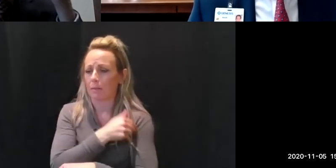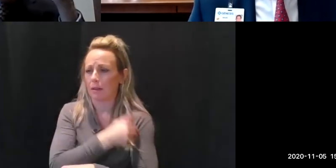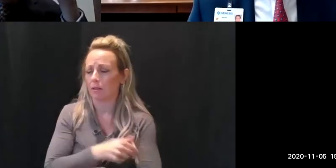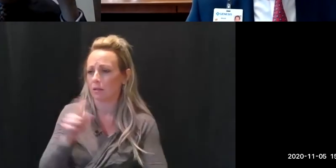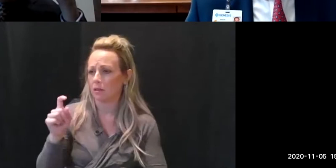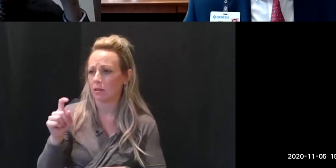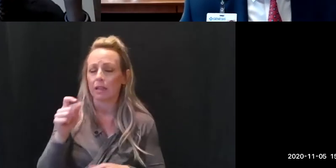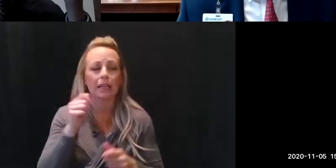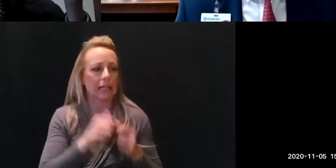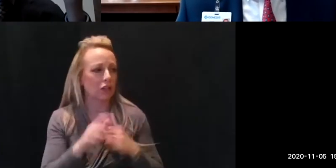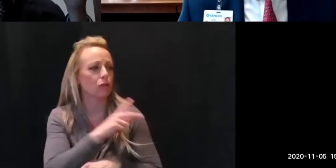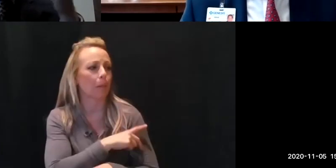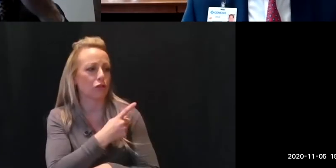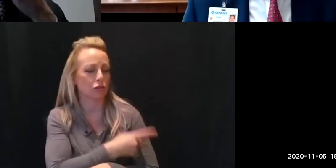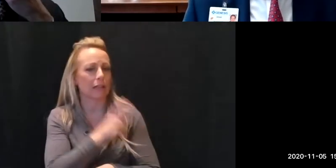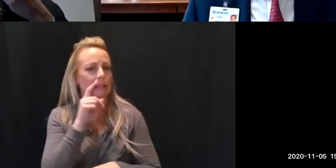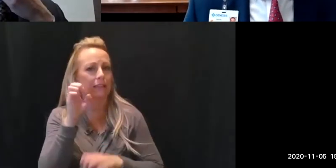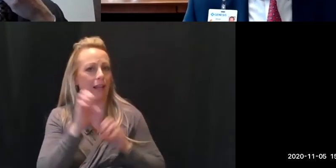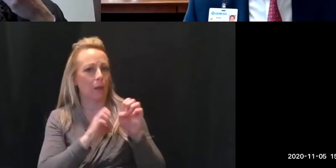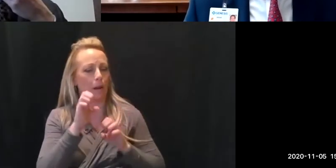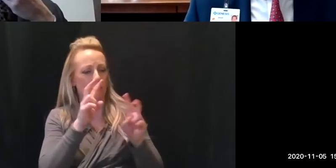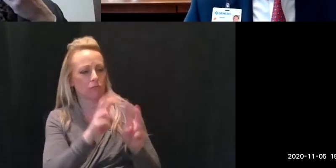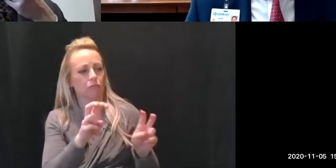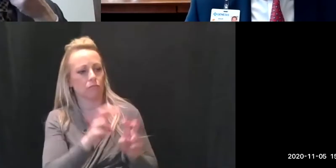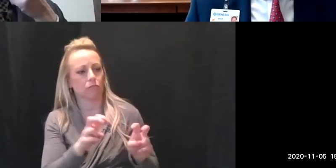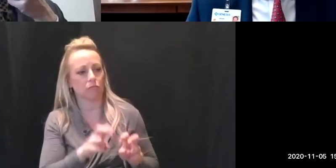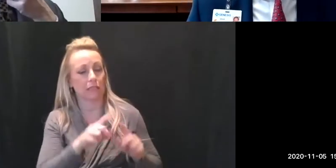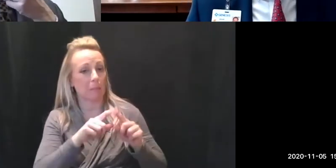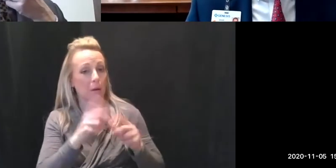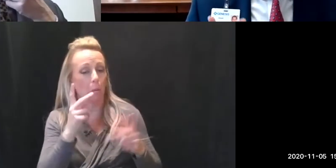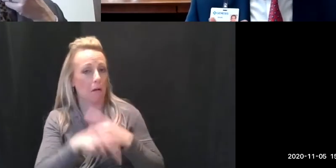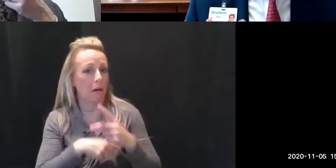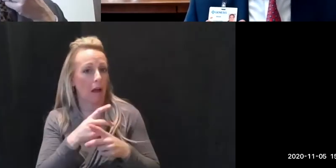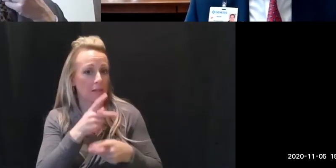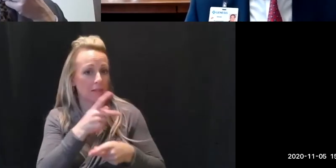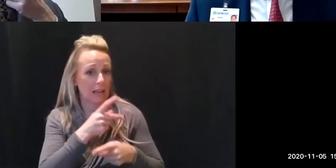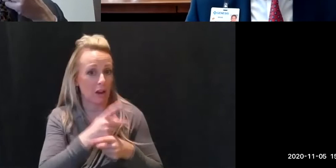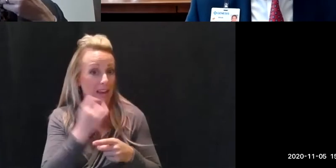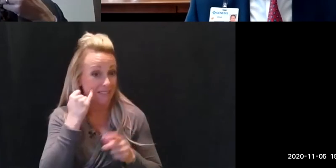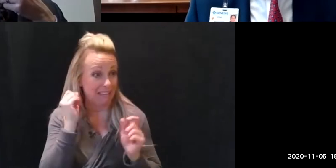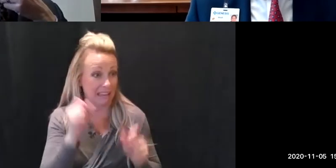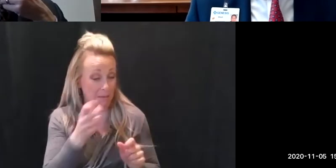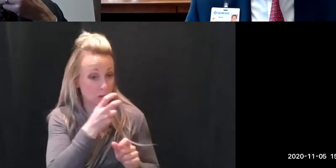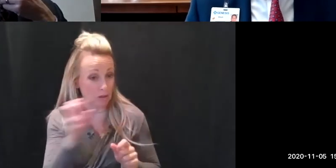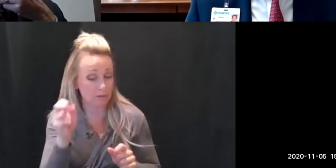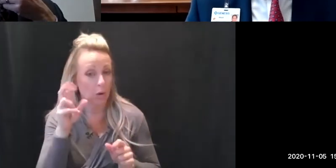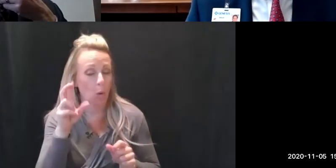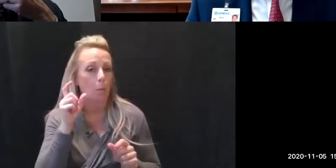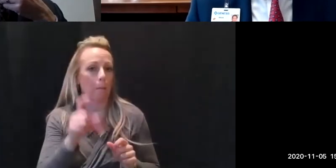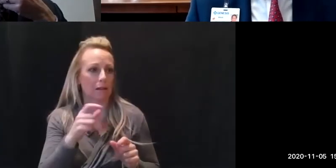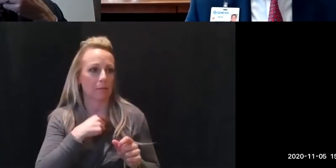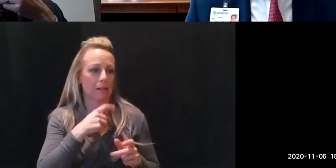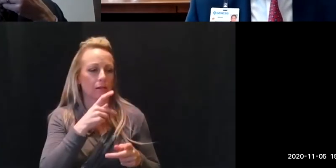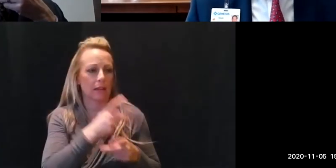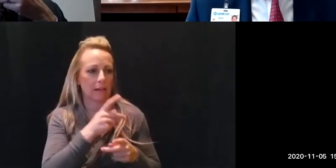is evaluated based on the care that they need and whether they can be transferred even, or whether we need to care for them at the